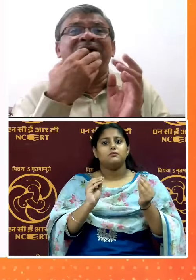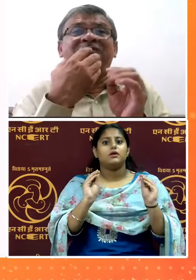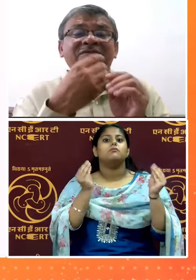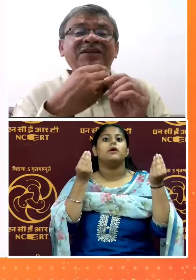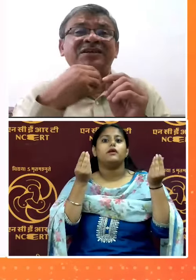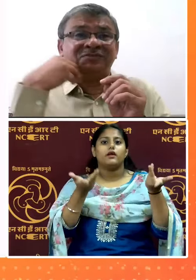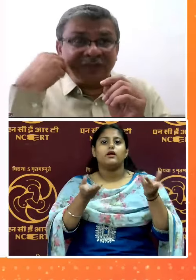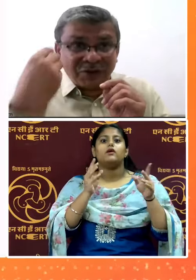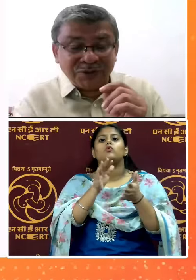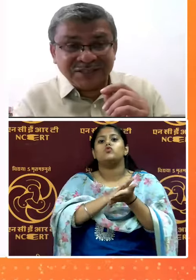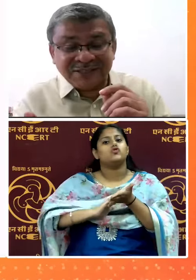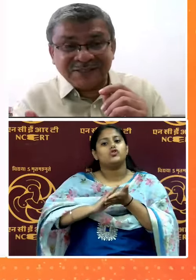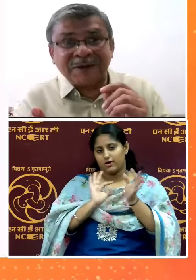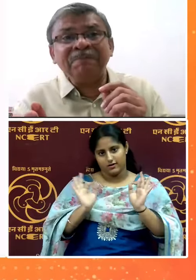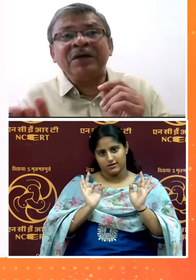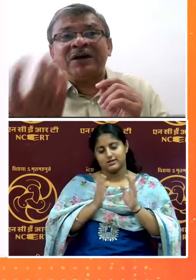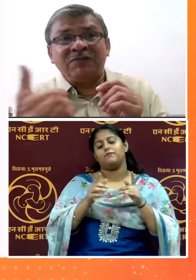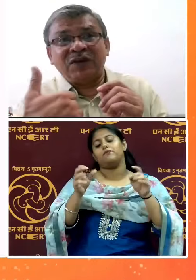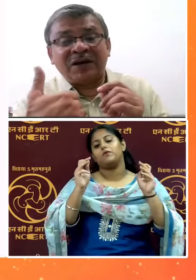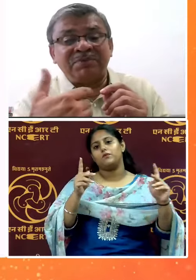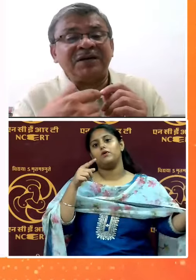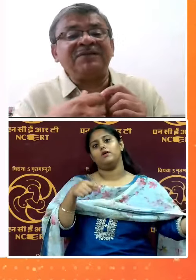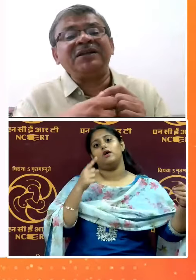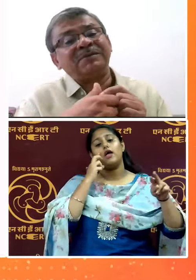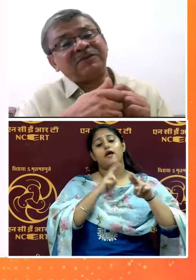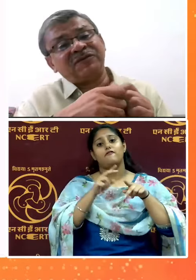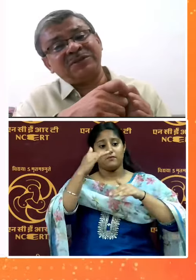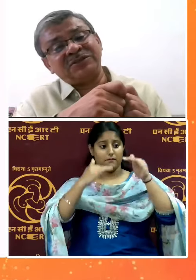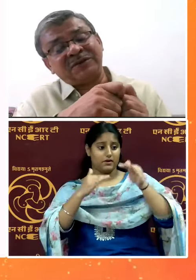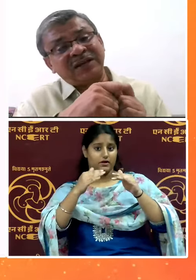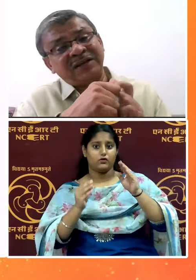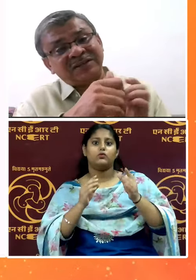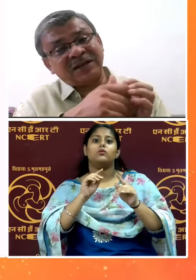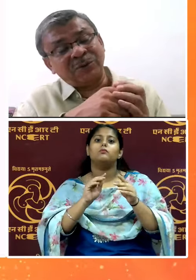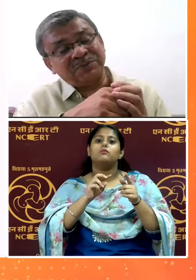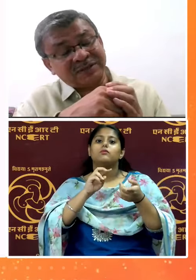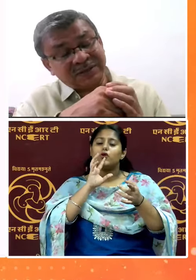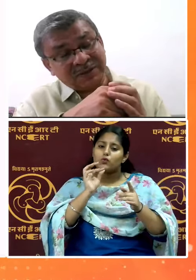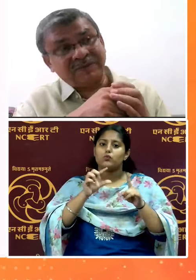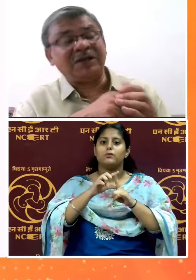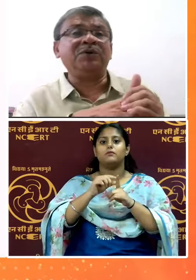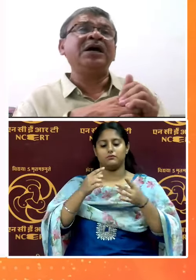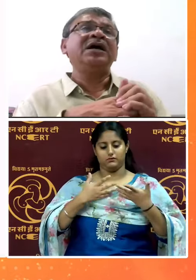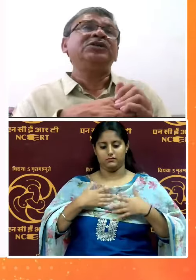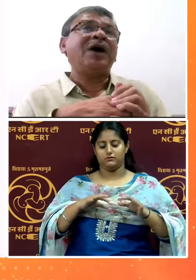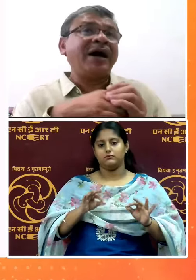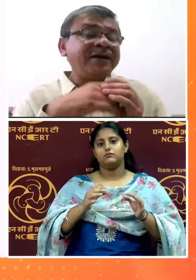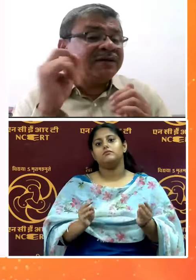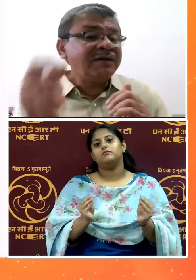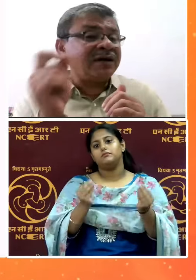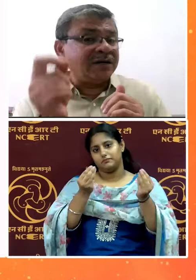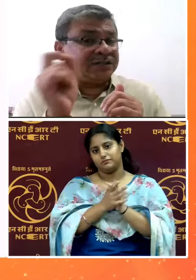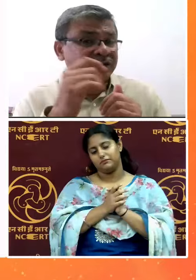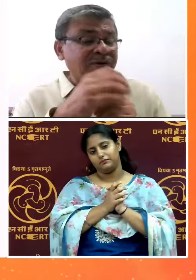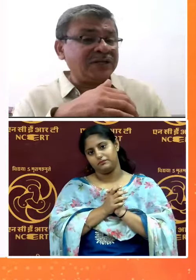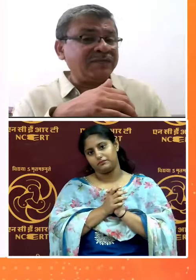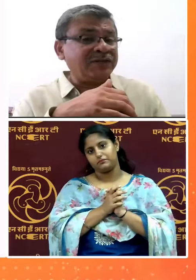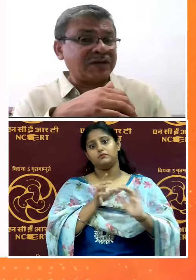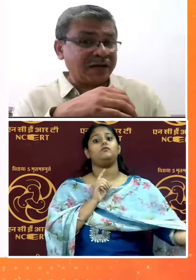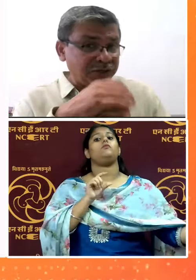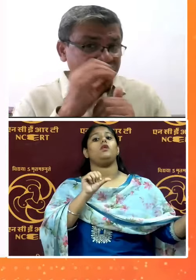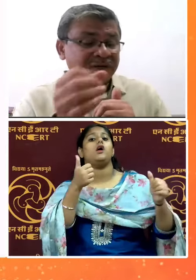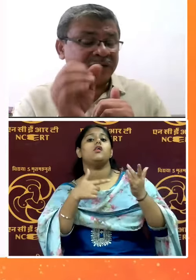So what we teach without the system, if we compare that, the performance of the induction loop system is very good. So another